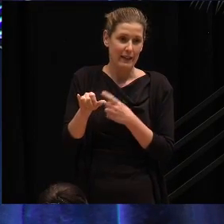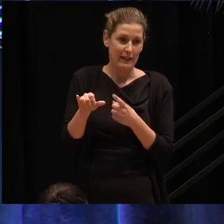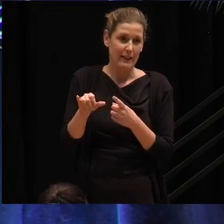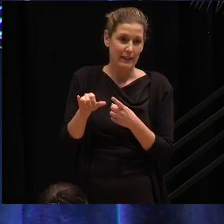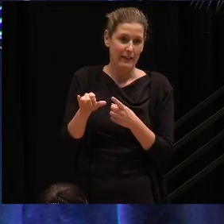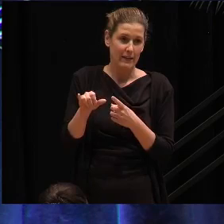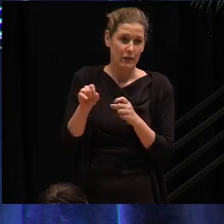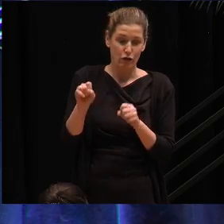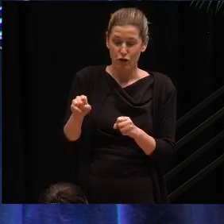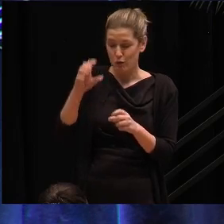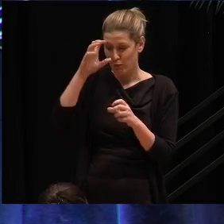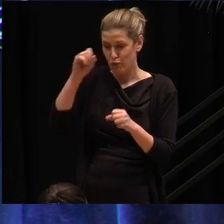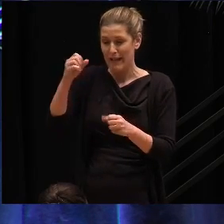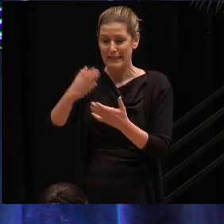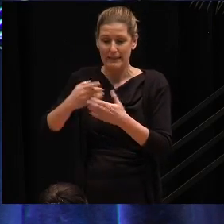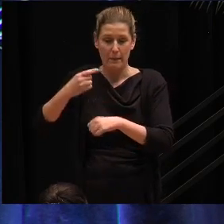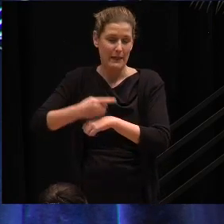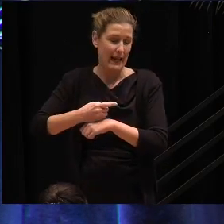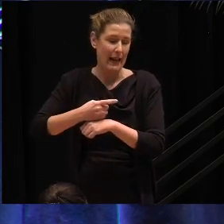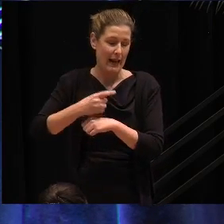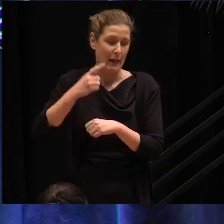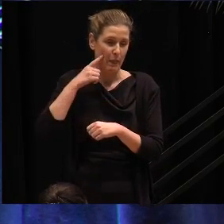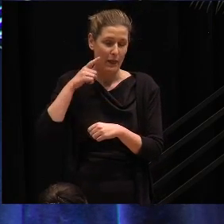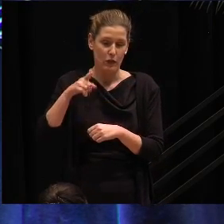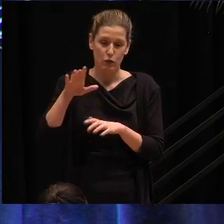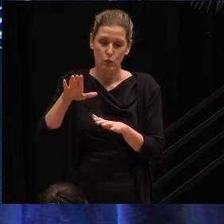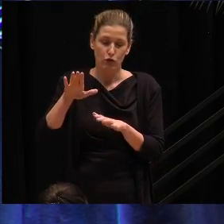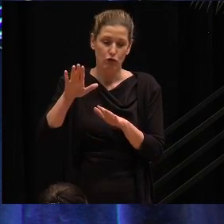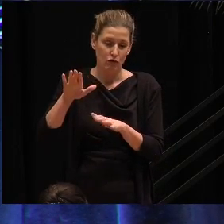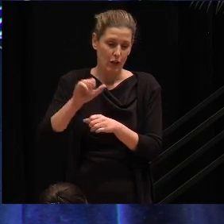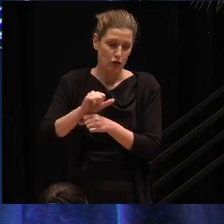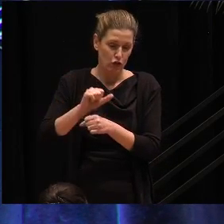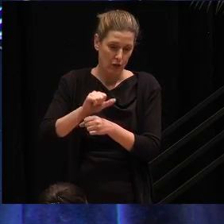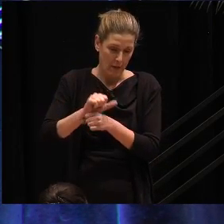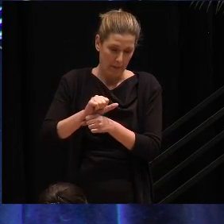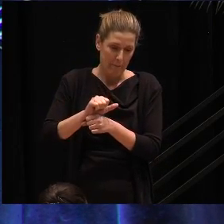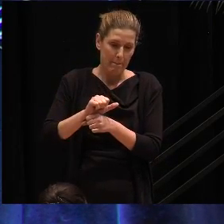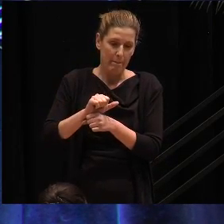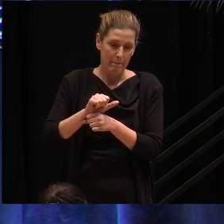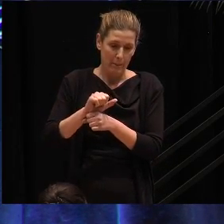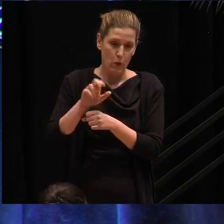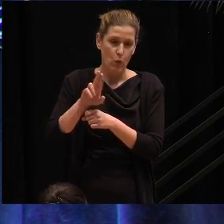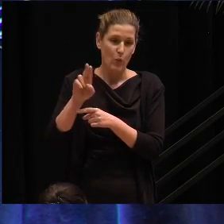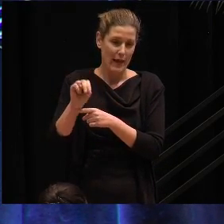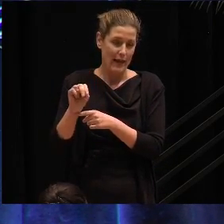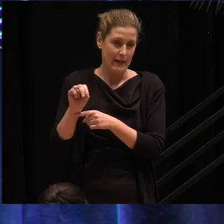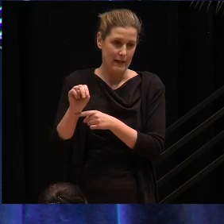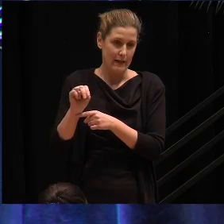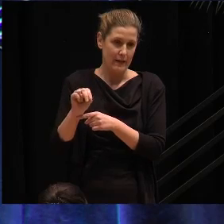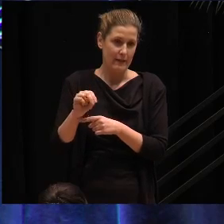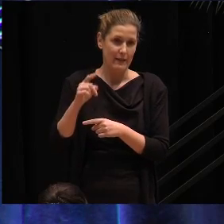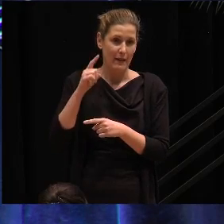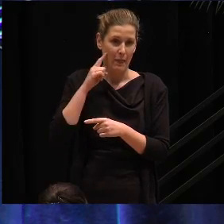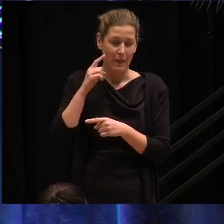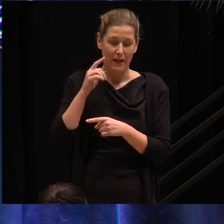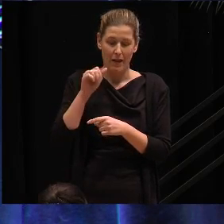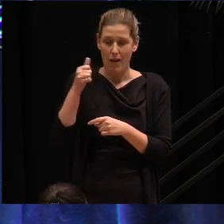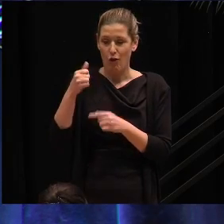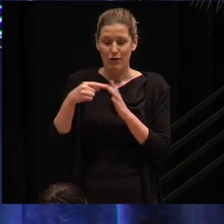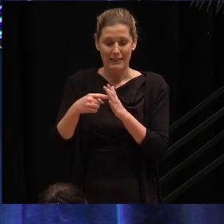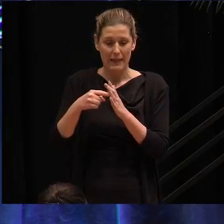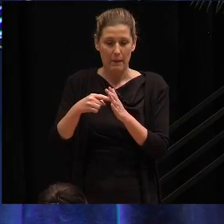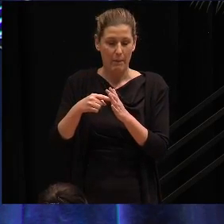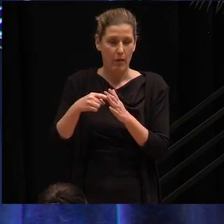United States one of these days. I think she's doing a really great job at the UN, and I think there are a ton of other examples. General